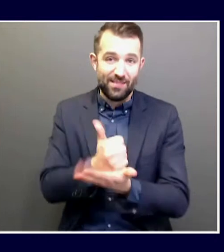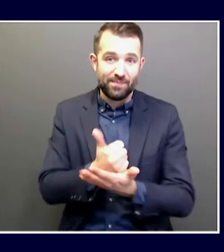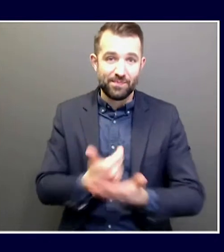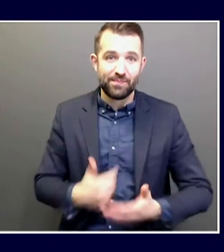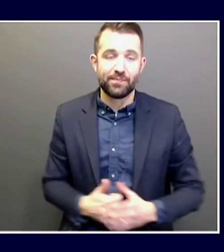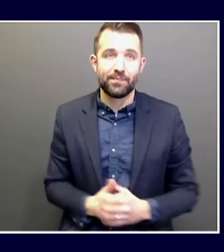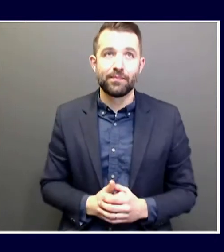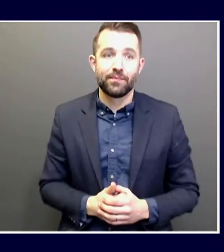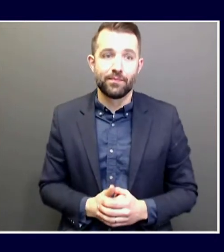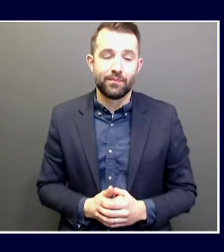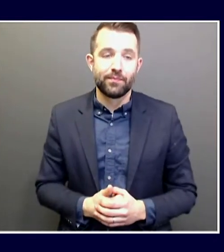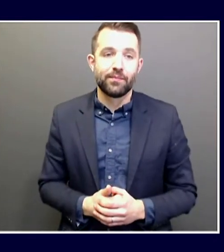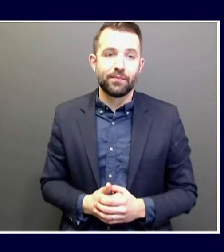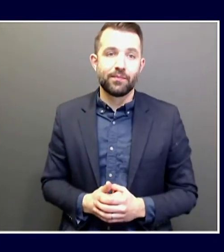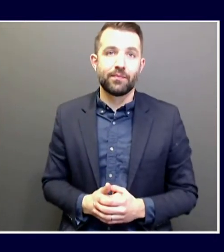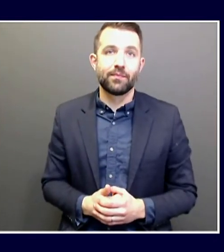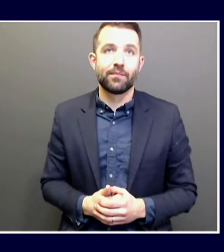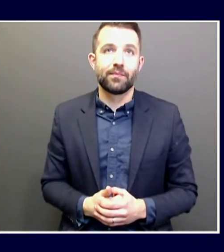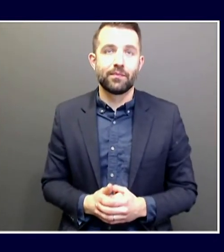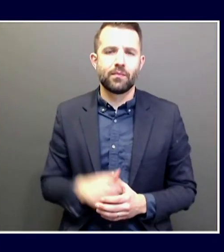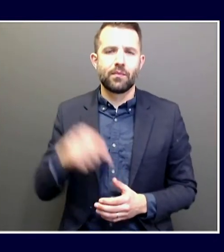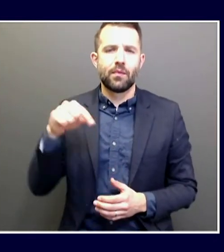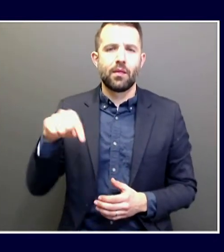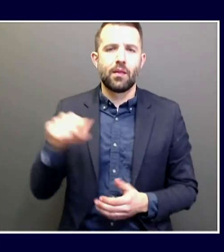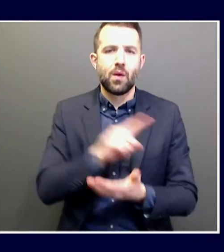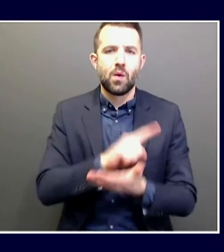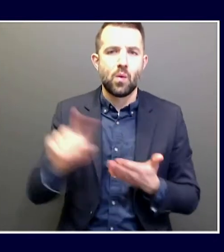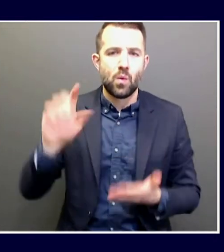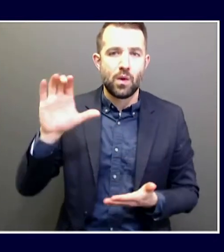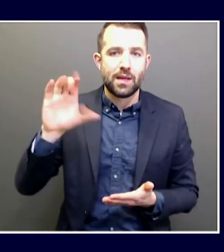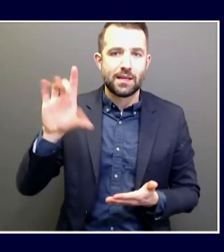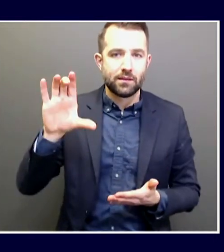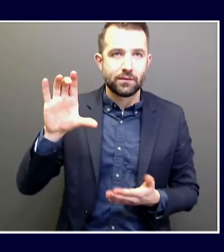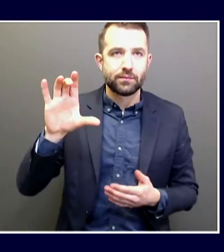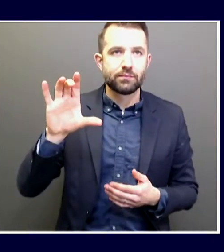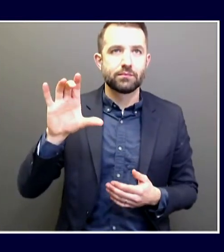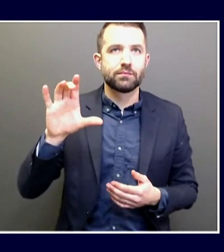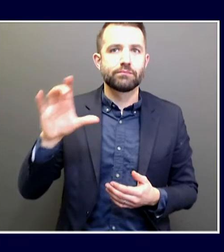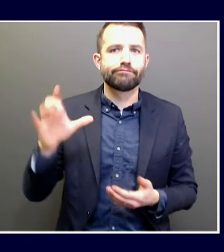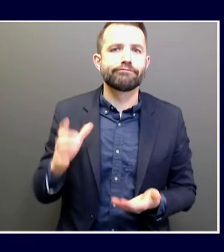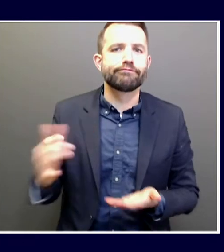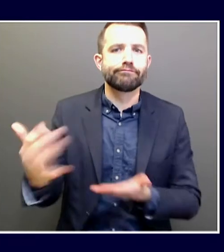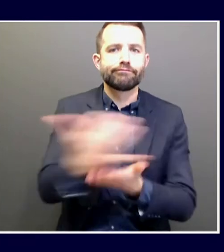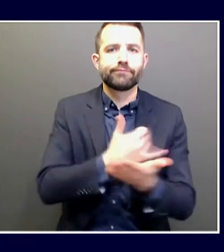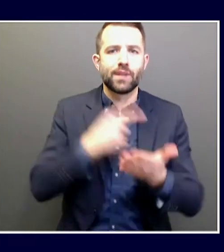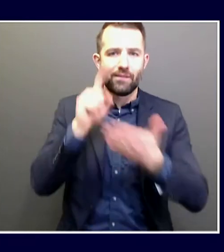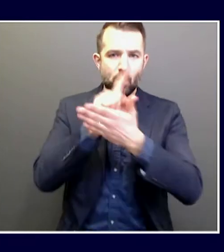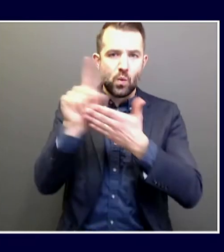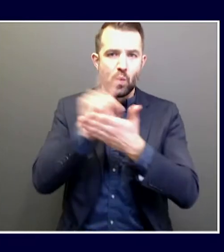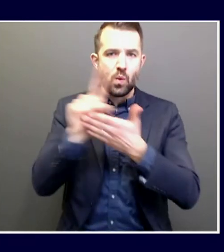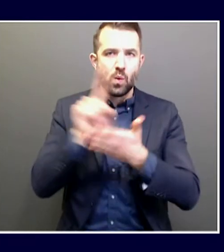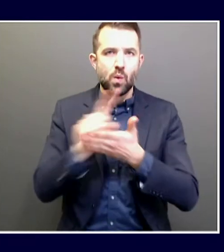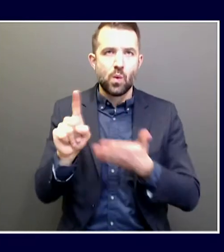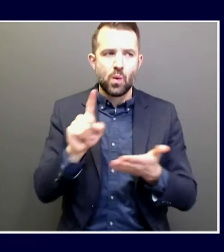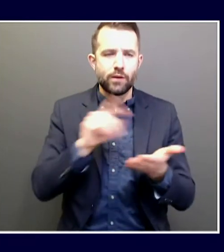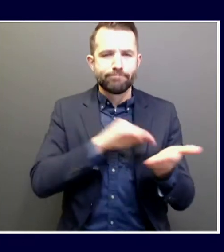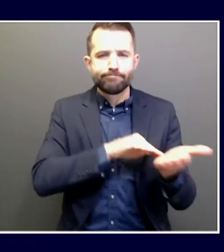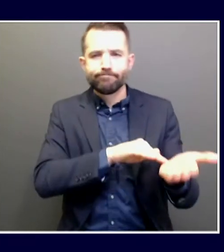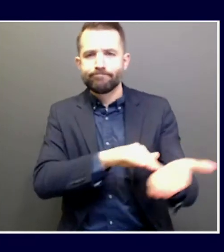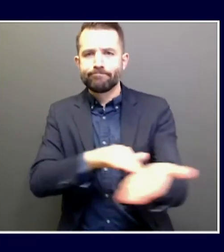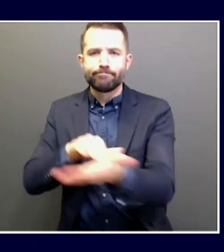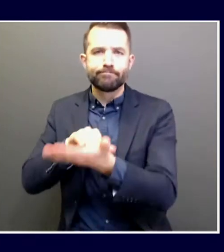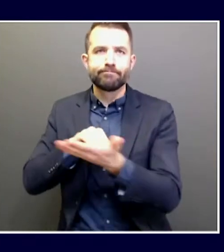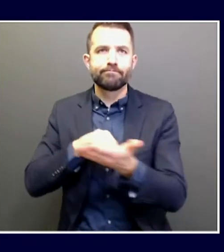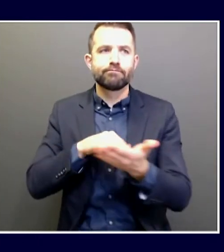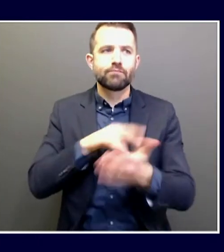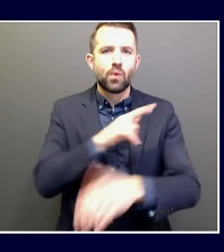for this week, I know the CDC has been collecting like a weekly census on vaccinated versus unvaccinated